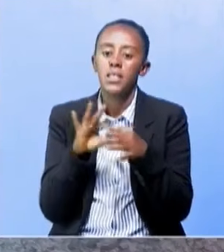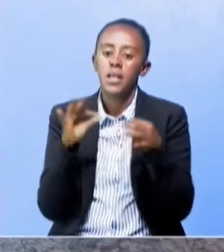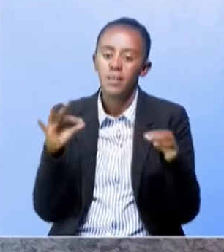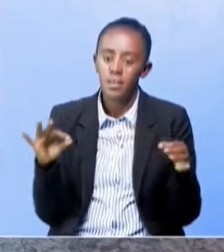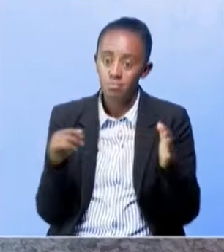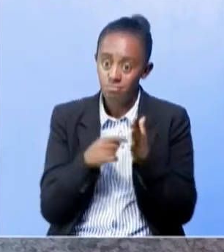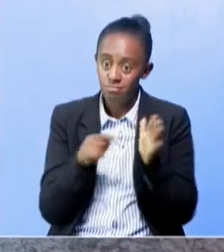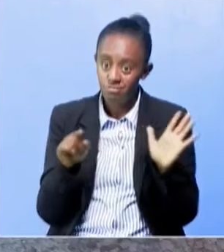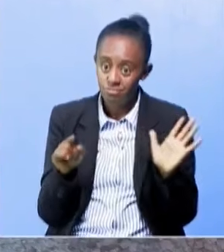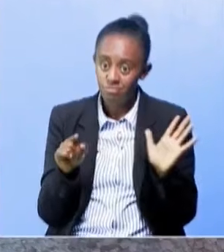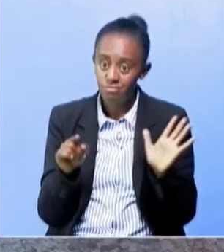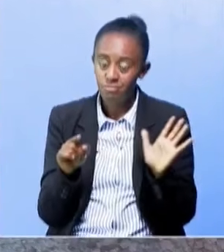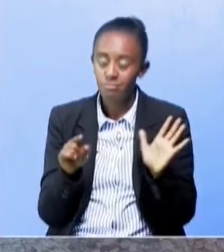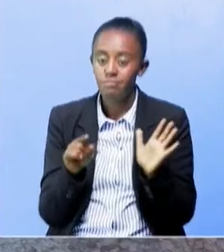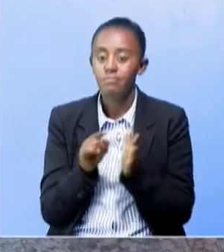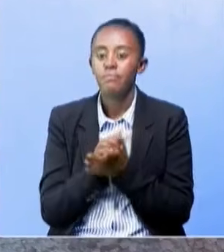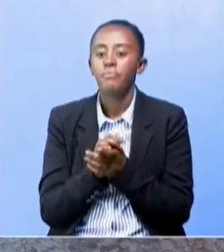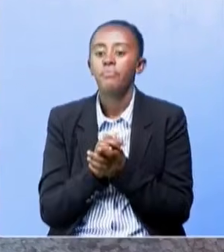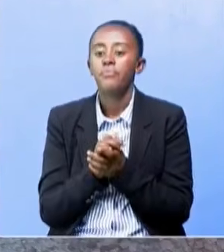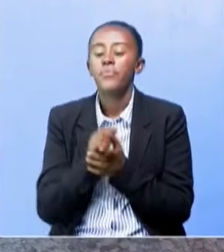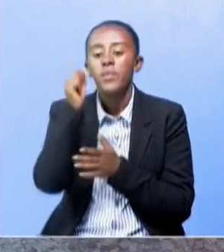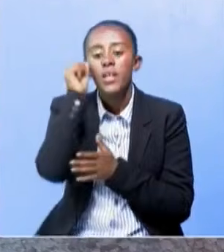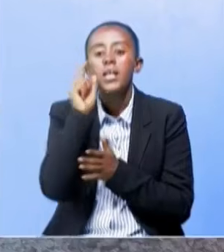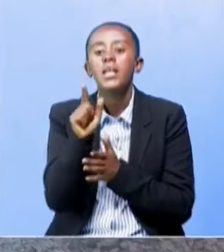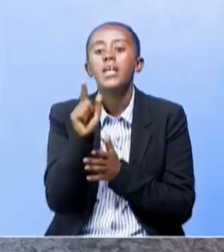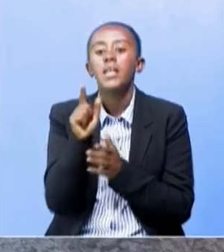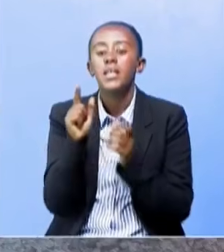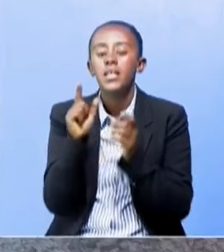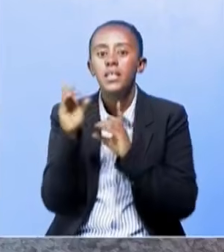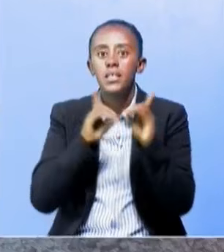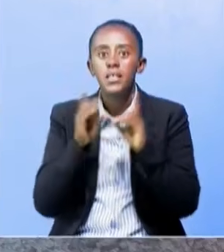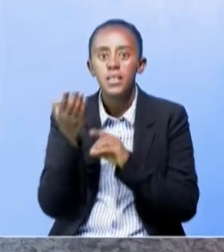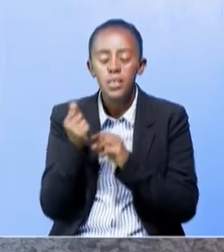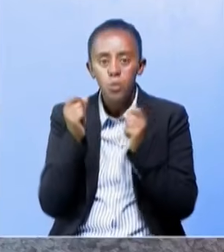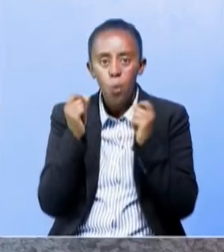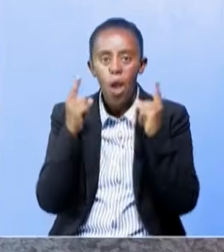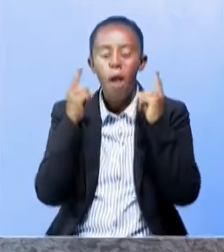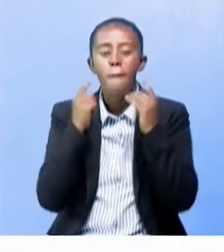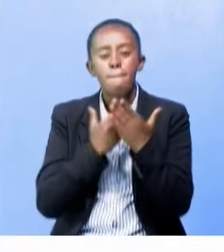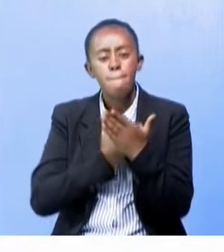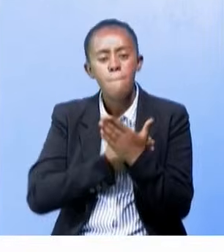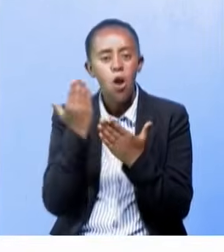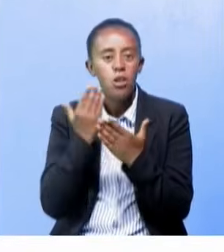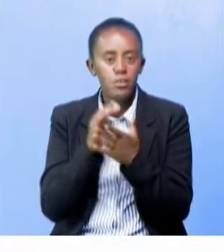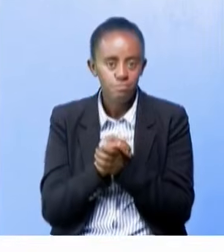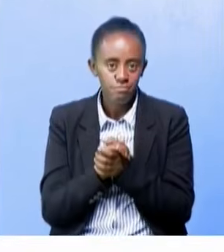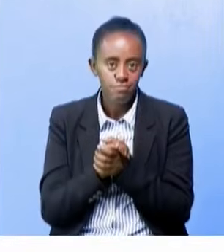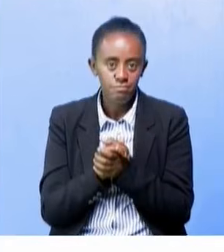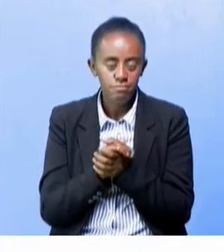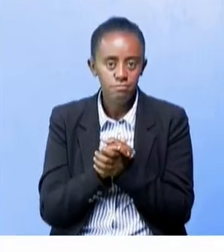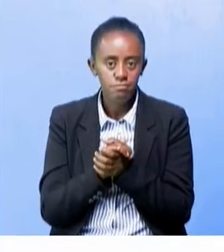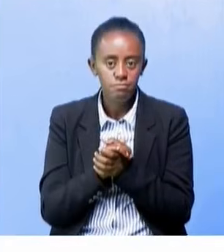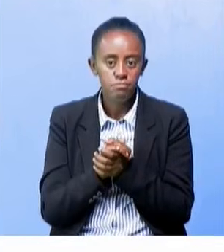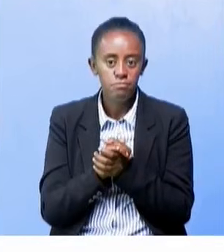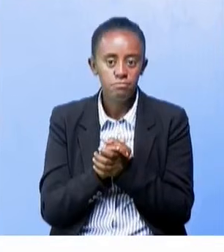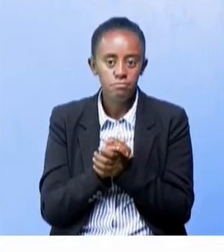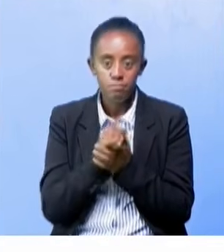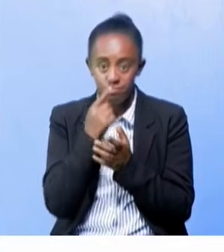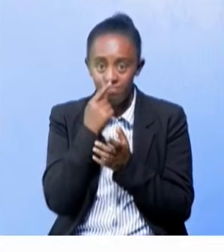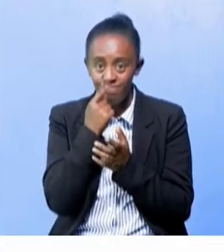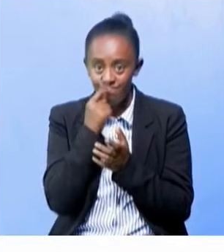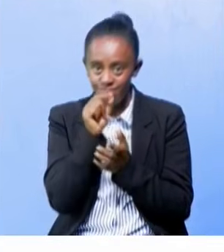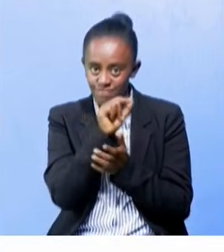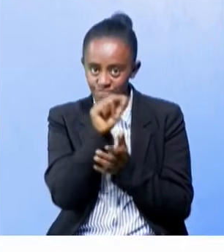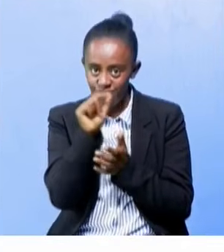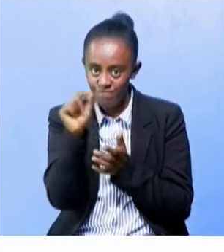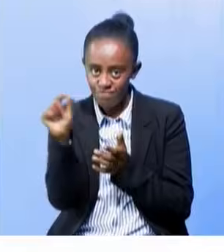clear? So, he didn't wake up early. Look, this one is